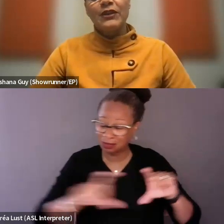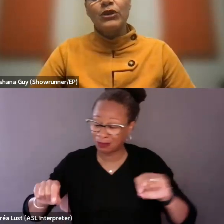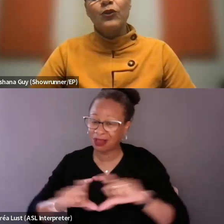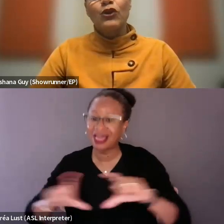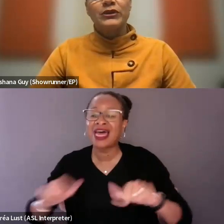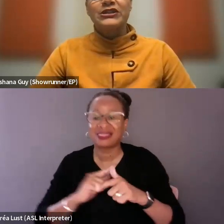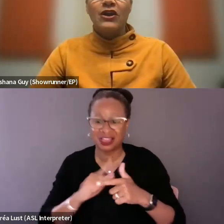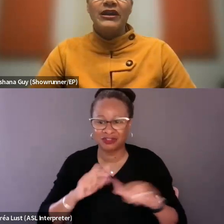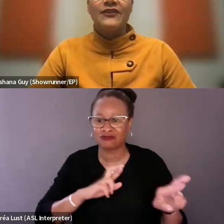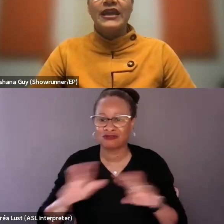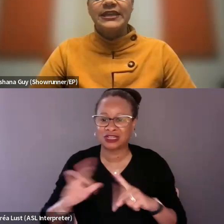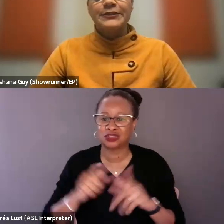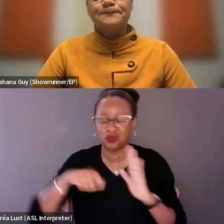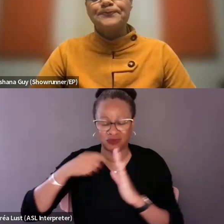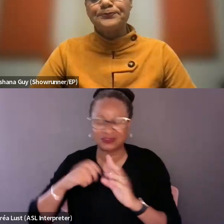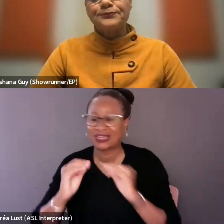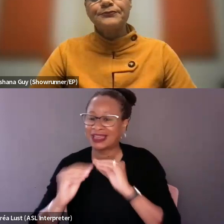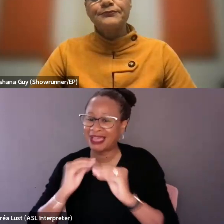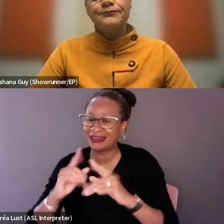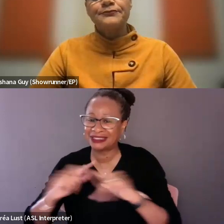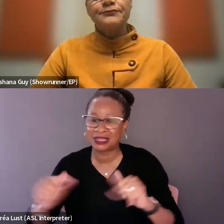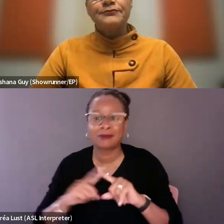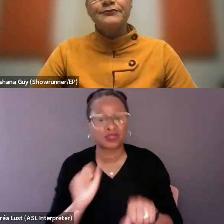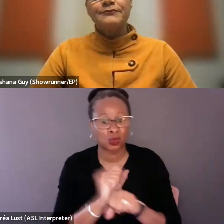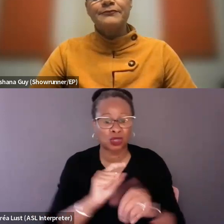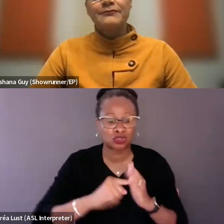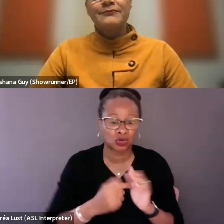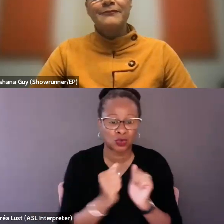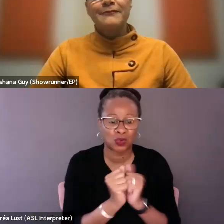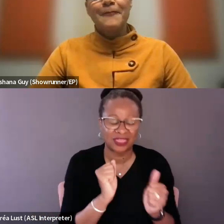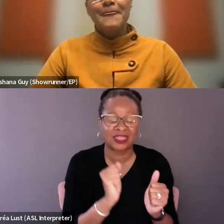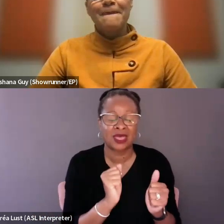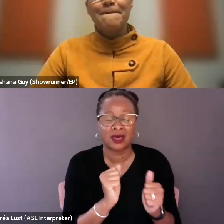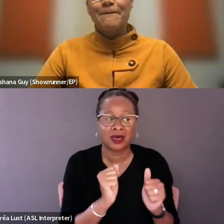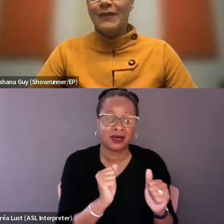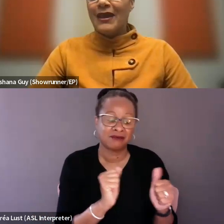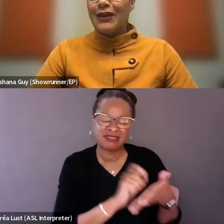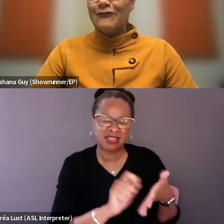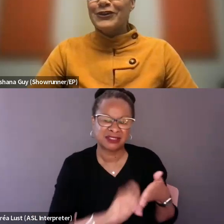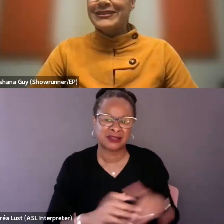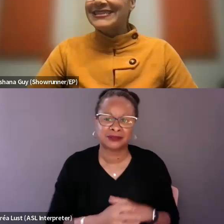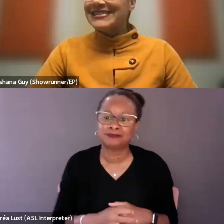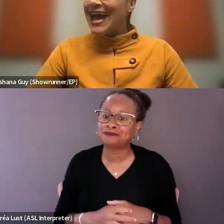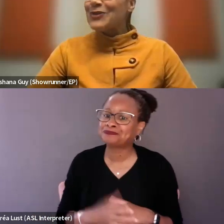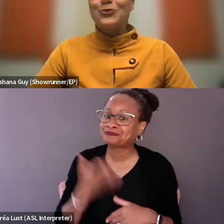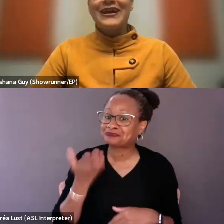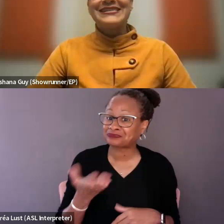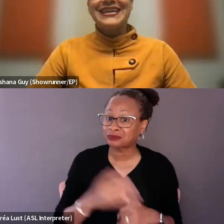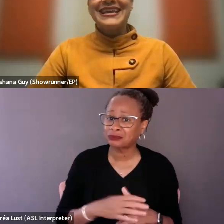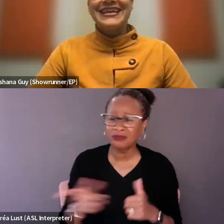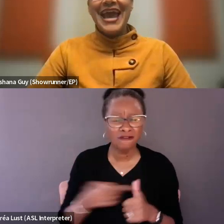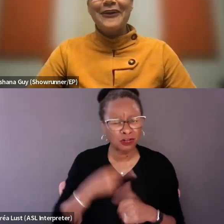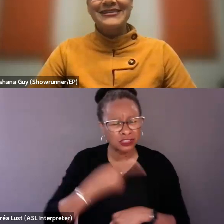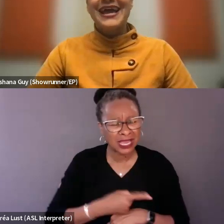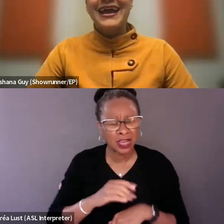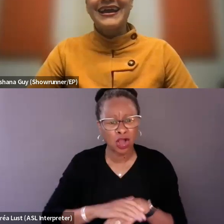But the work really started in the essays. What was the first day on set? First day on set was